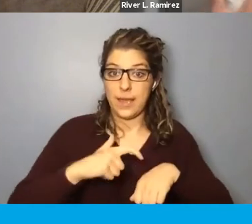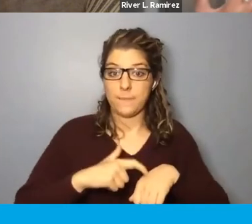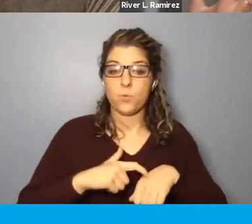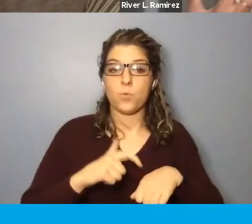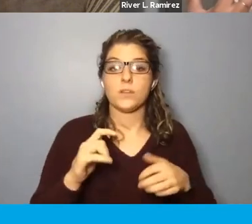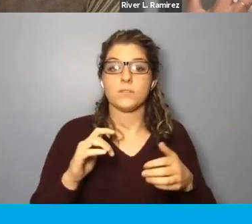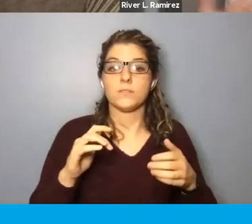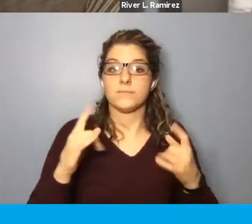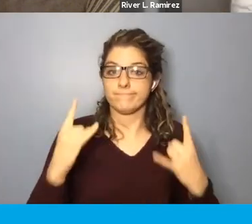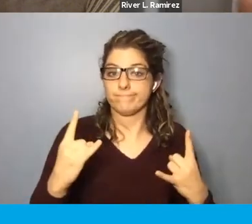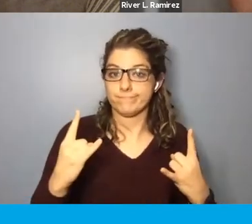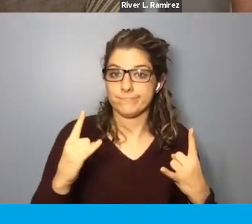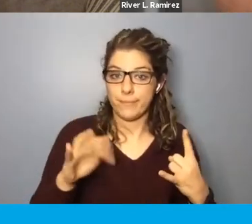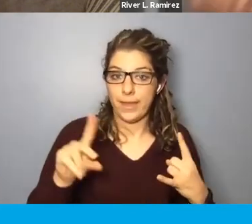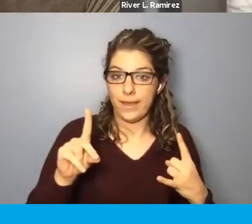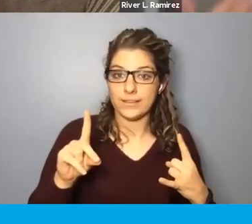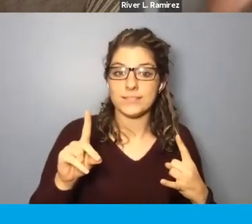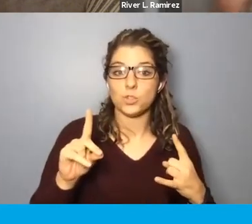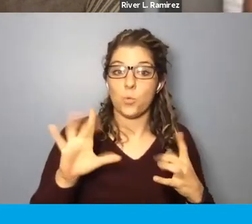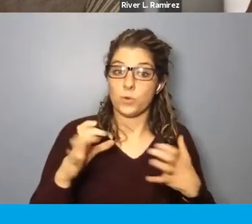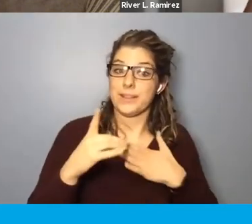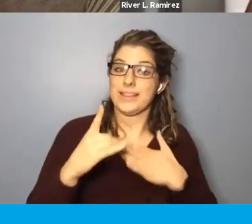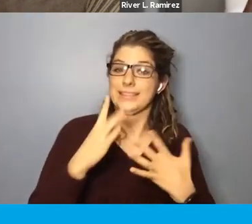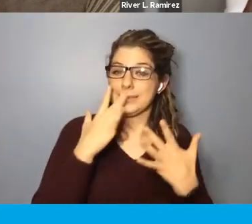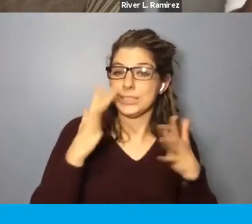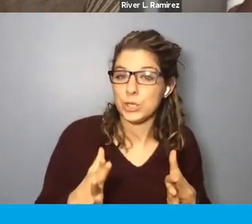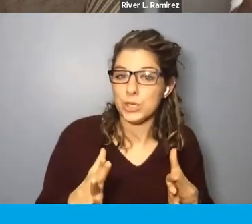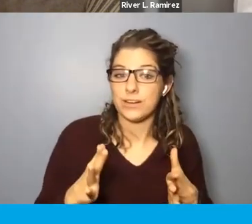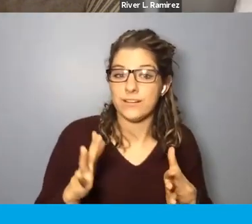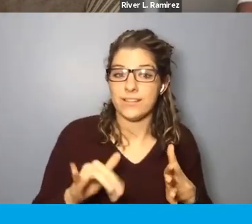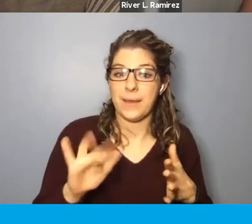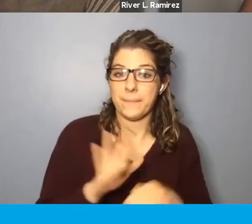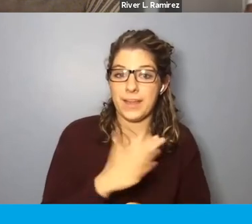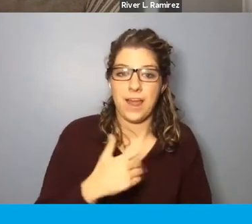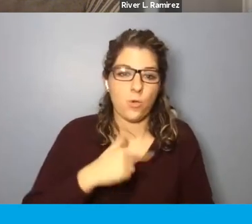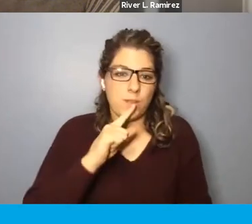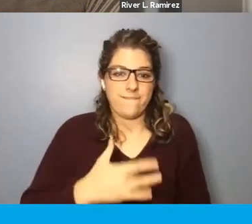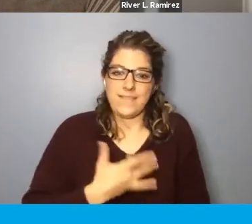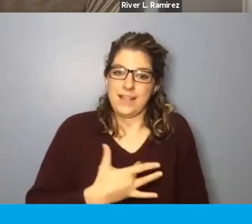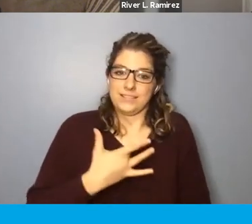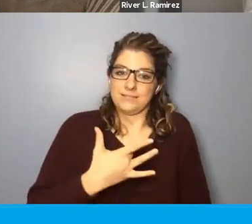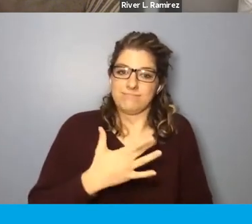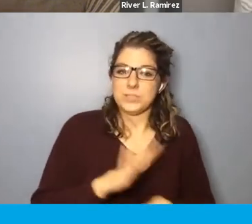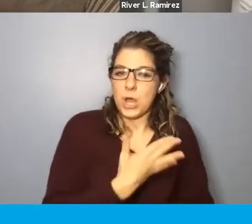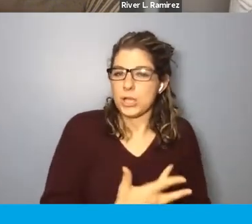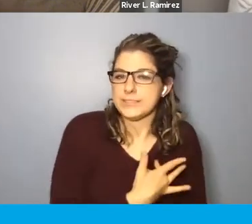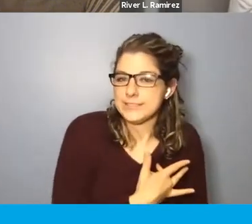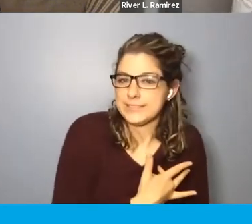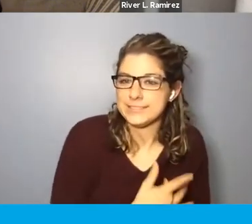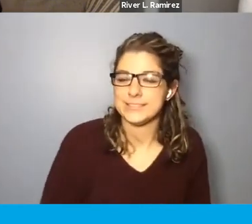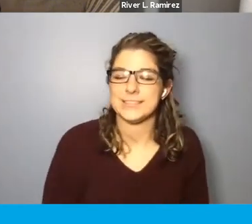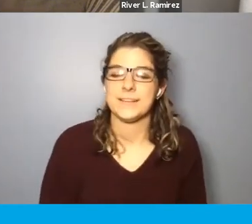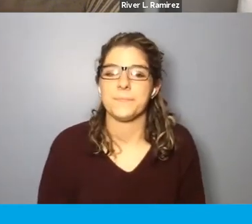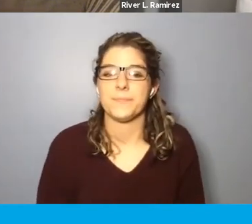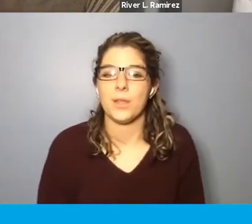a hardcore band, like to be the lead singer in a hardcore band. Cause I really felt those songs. I